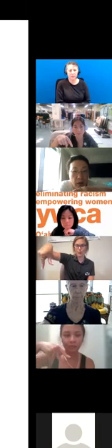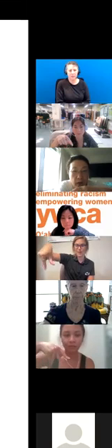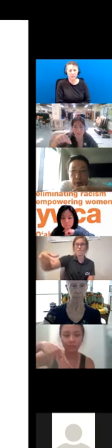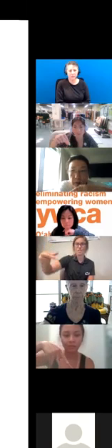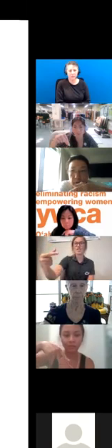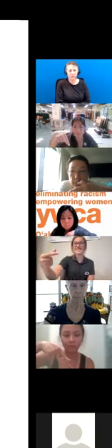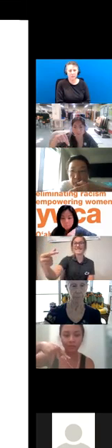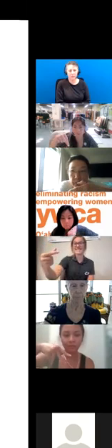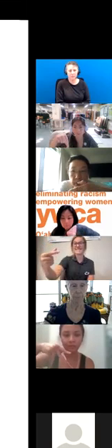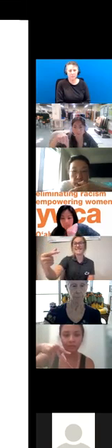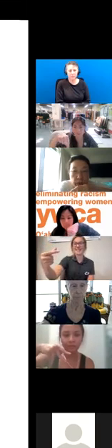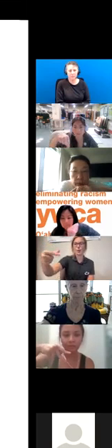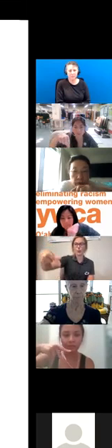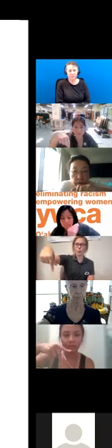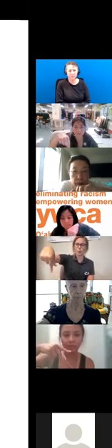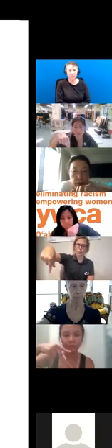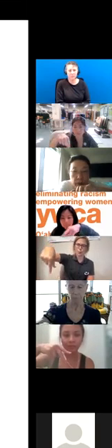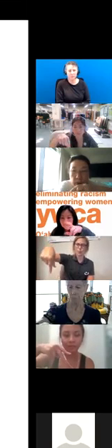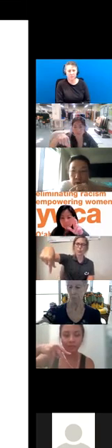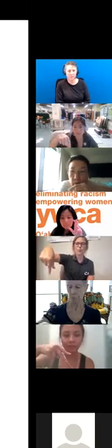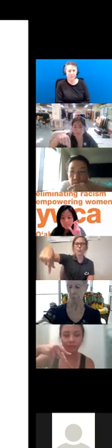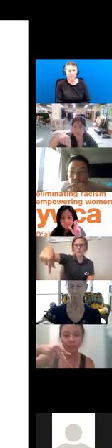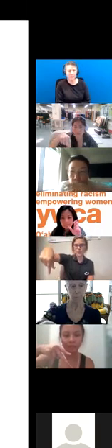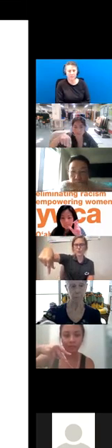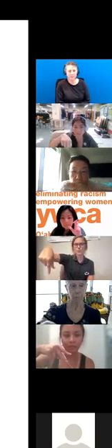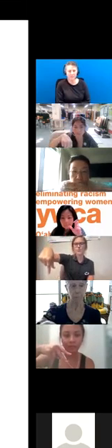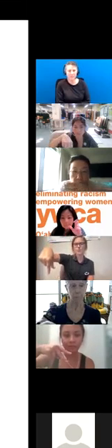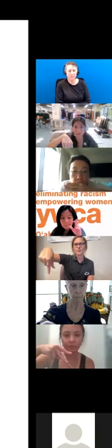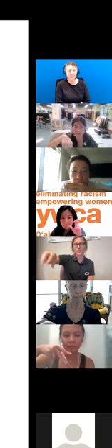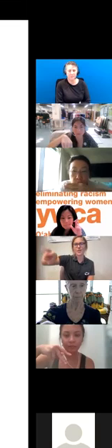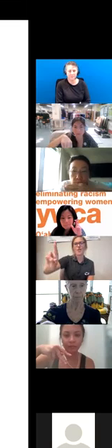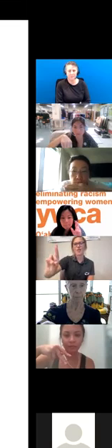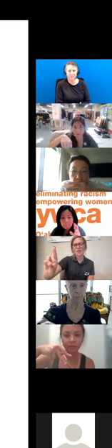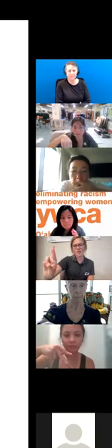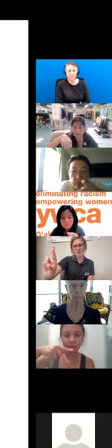Then Q is similar to G, but it's face downward.